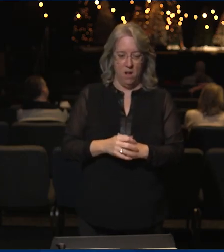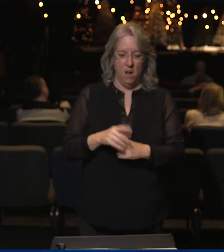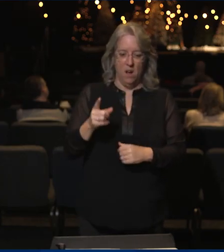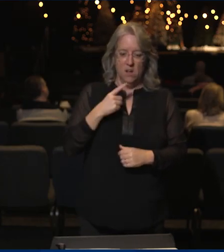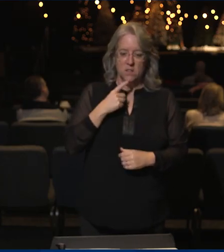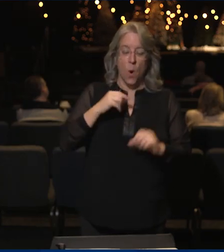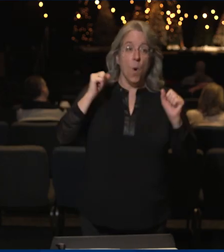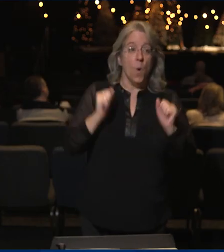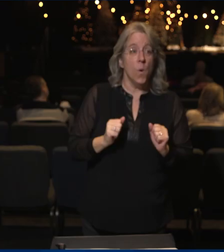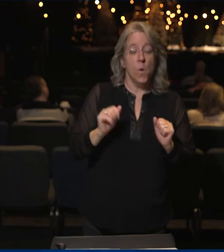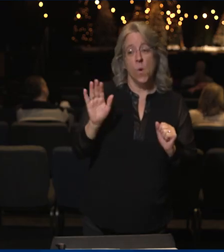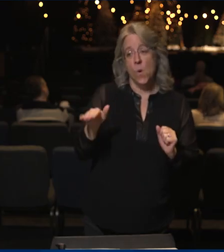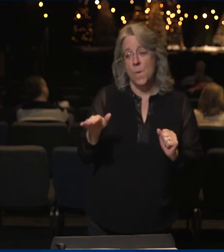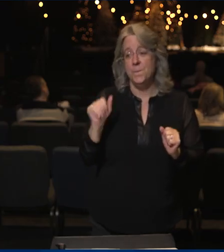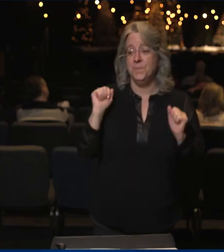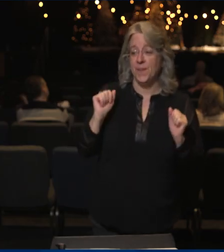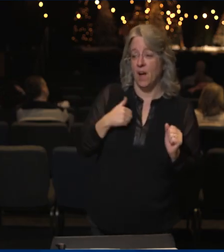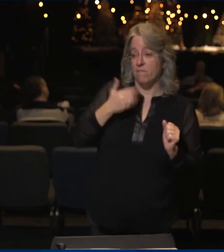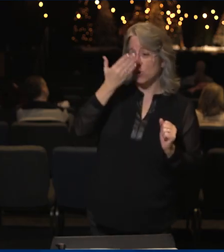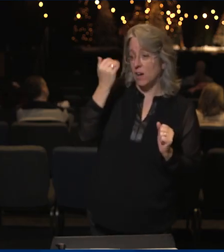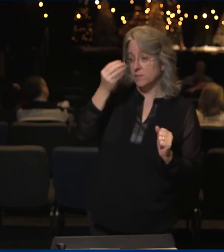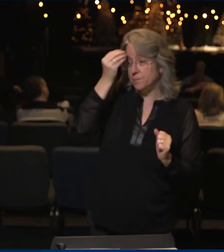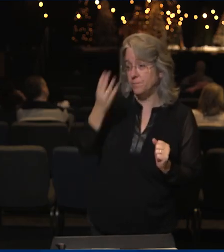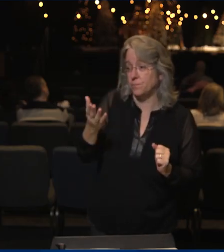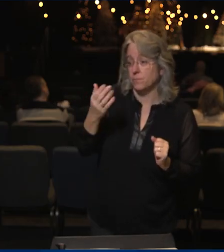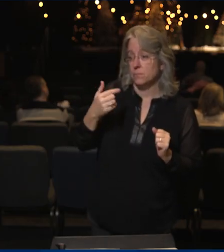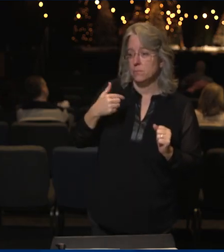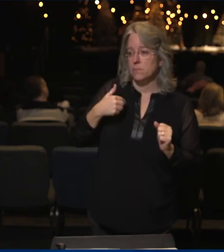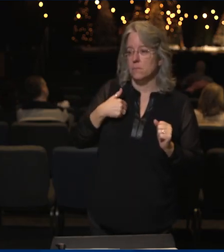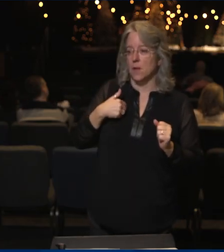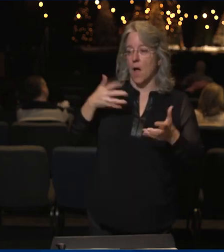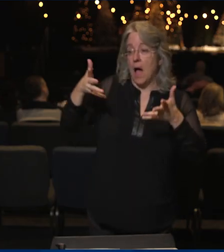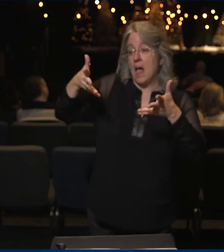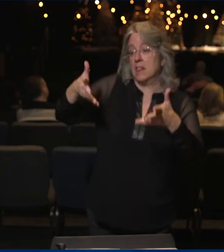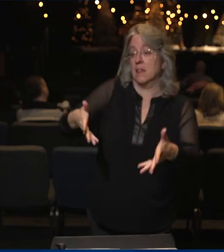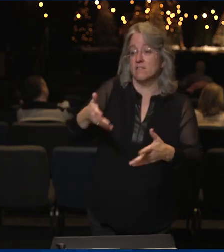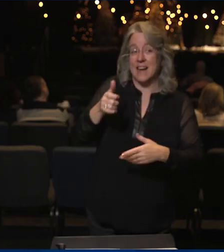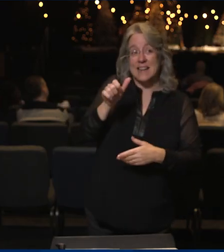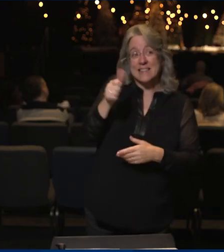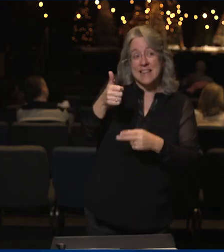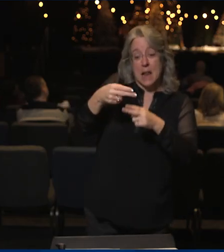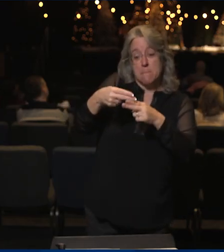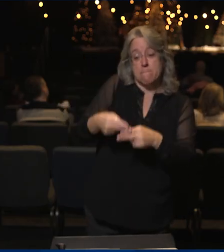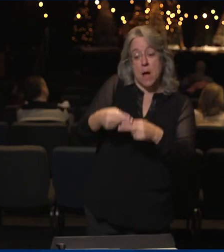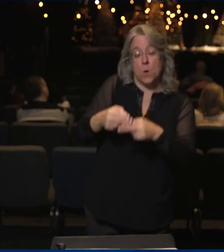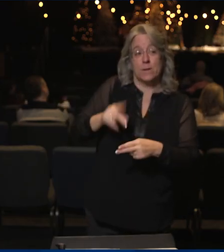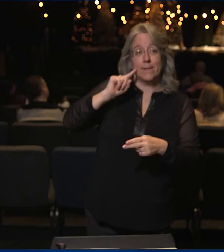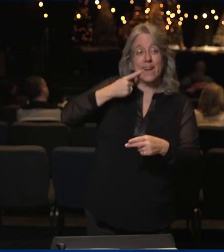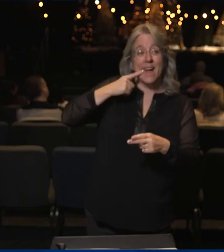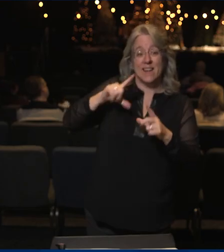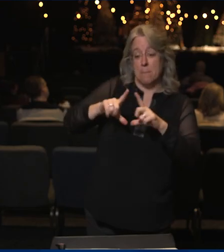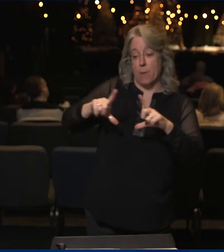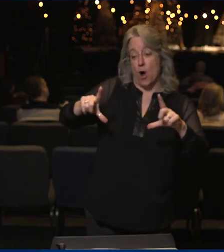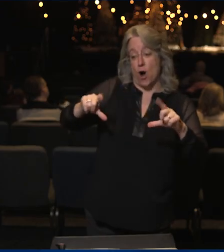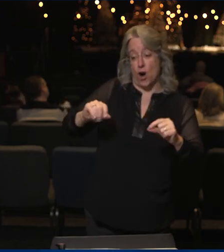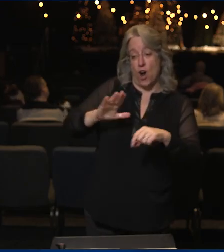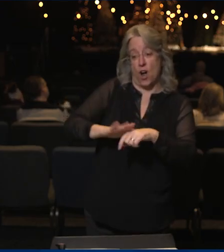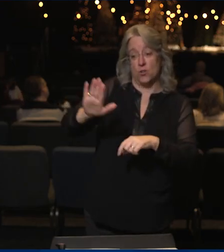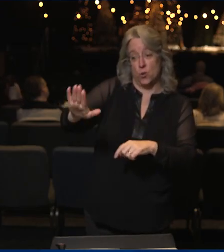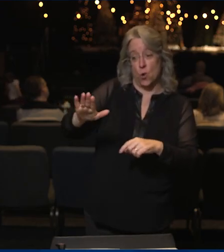sweetie, I forgot to tell you that I left a 10-pound candy bar on your porch." 10